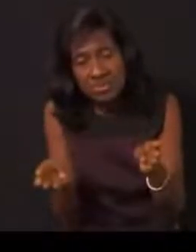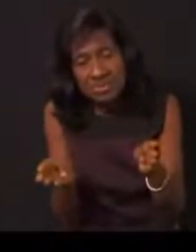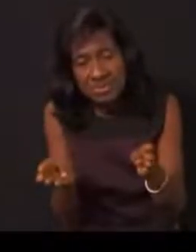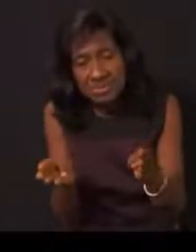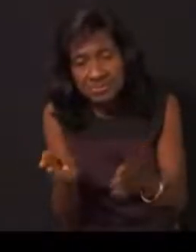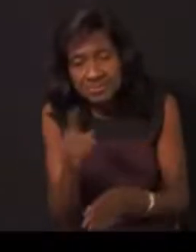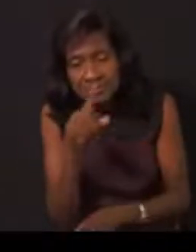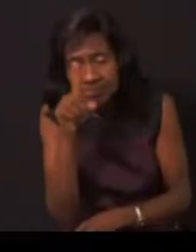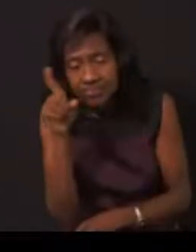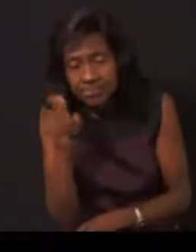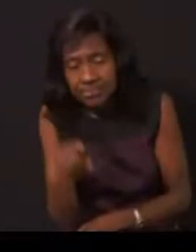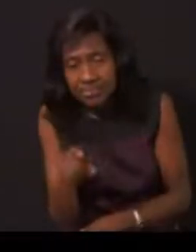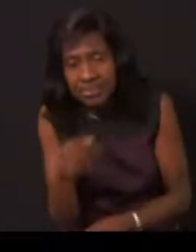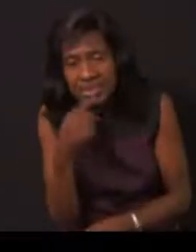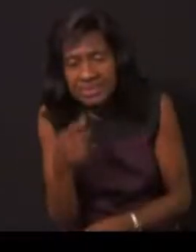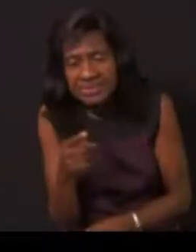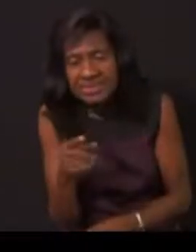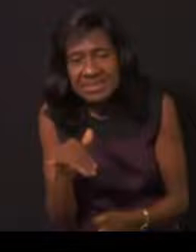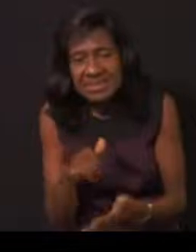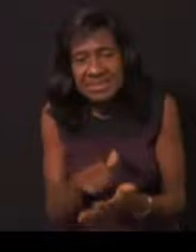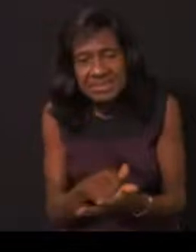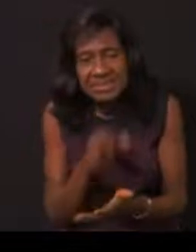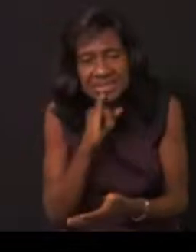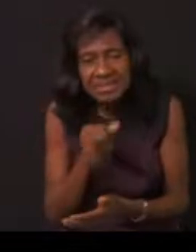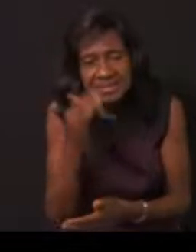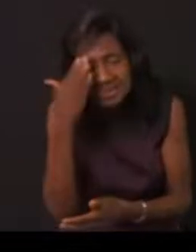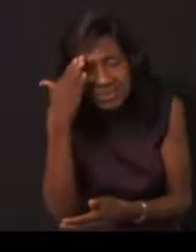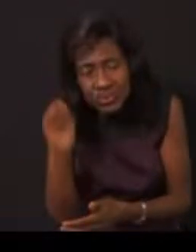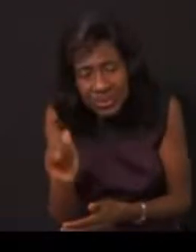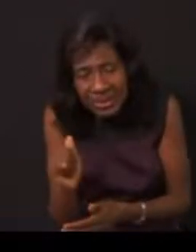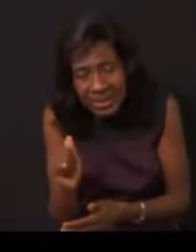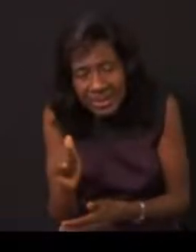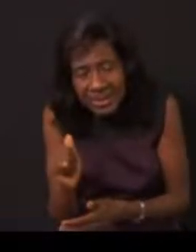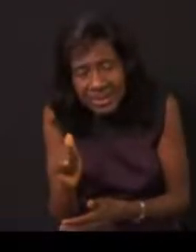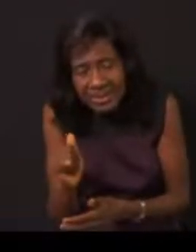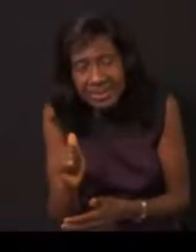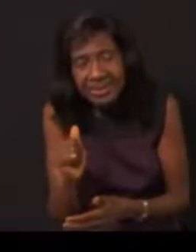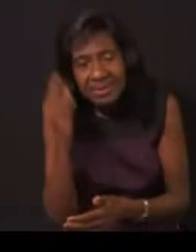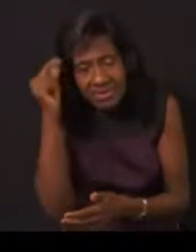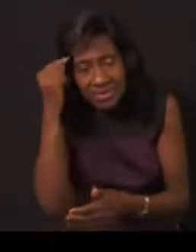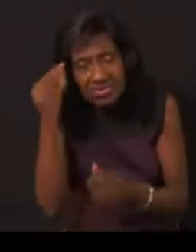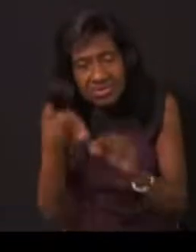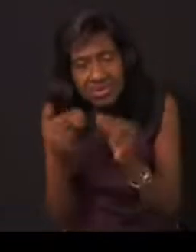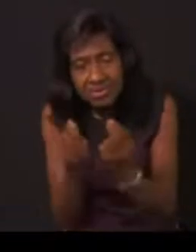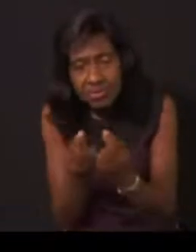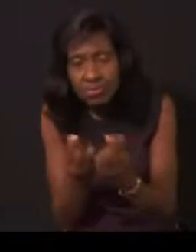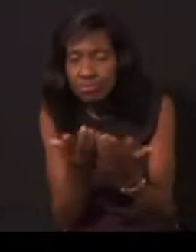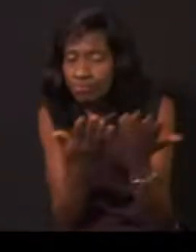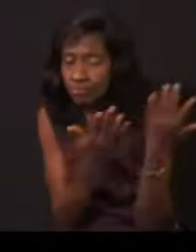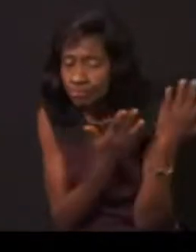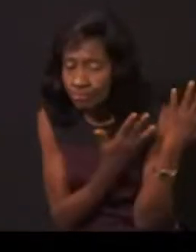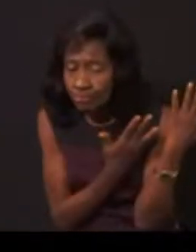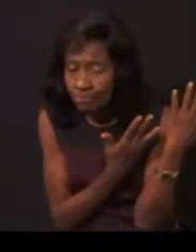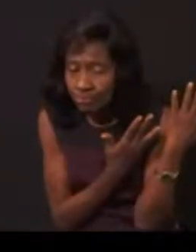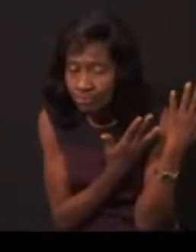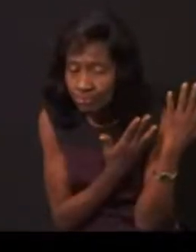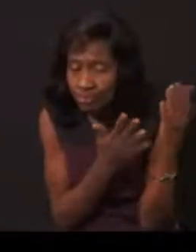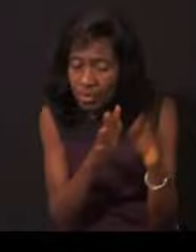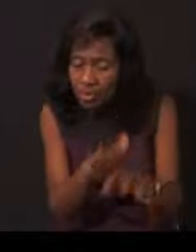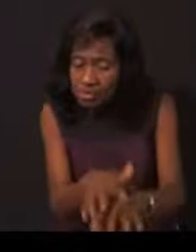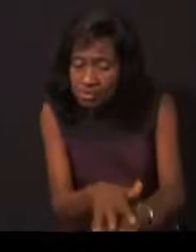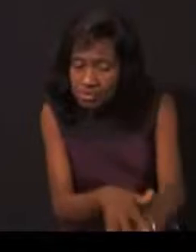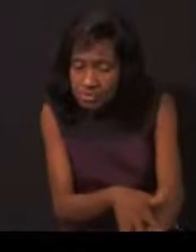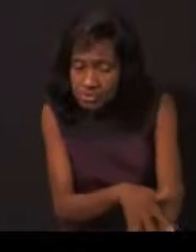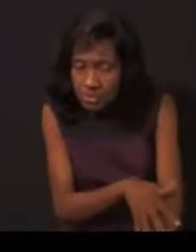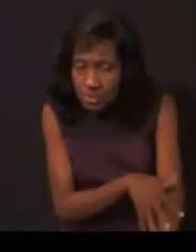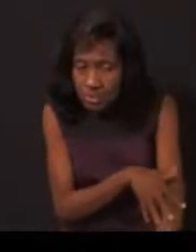whole idea from the government's perspective in our cautious approach, and definitely improves the importance of data and